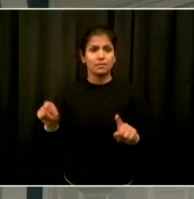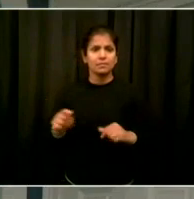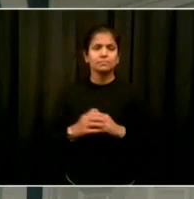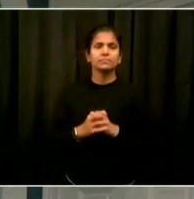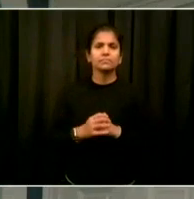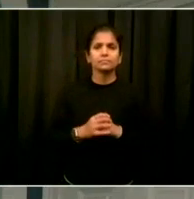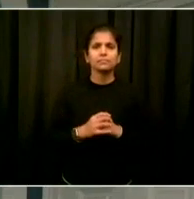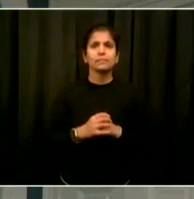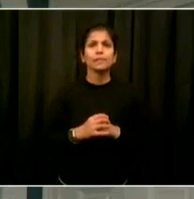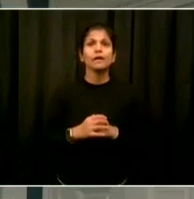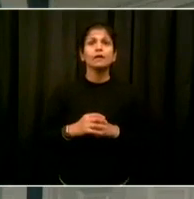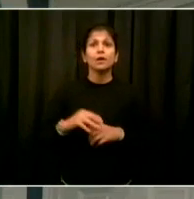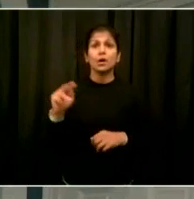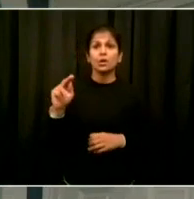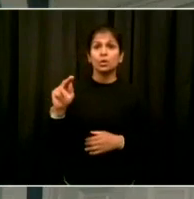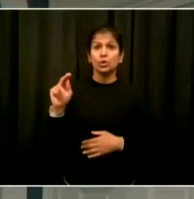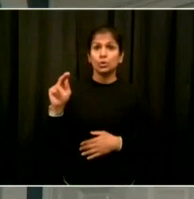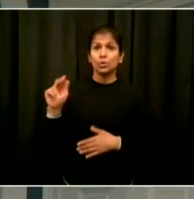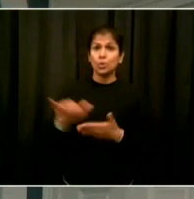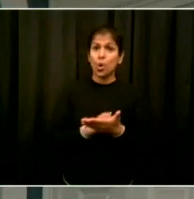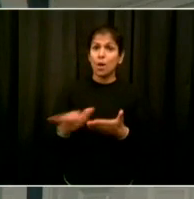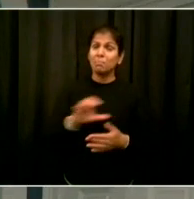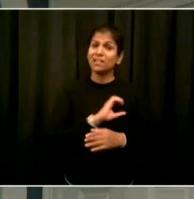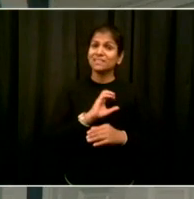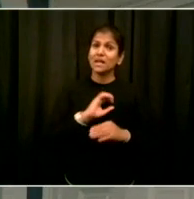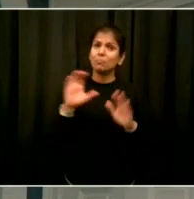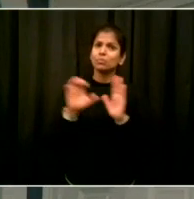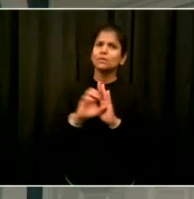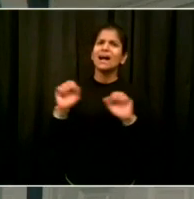Thank you. Go ahead. We'll go back to Henry from Bloomberg.